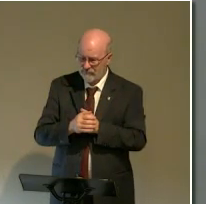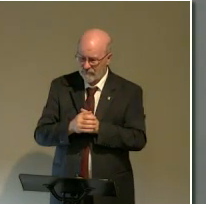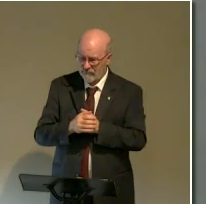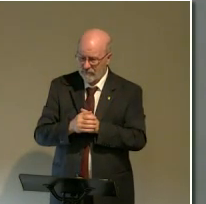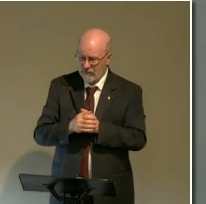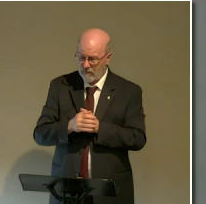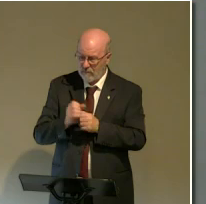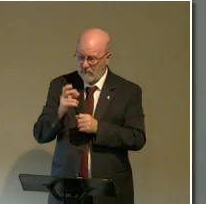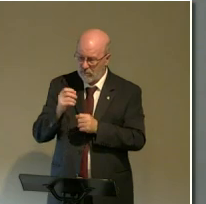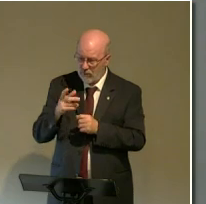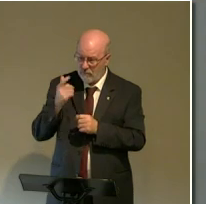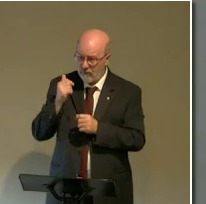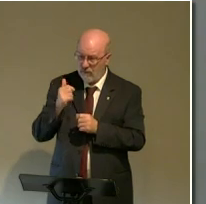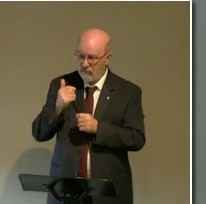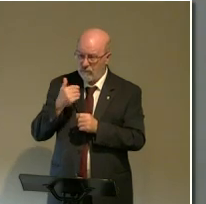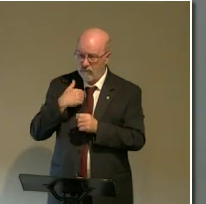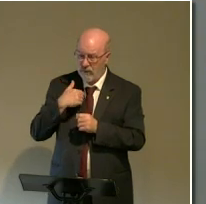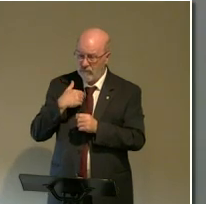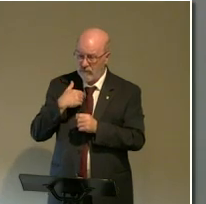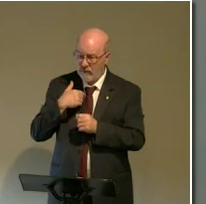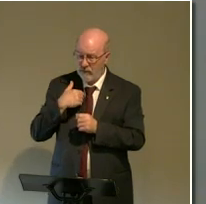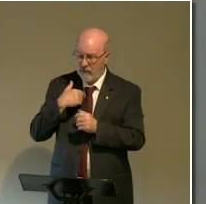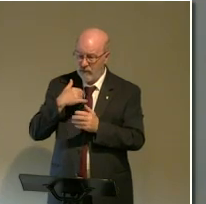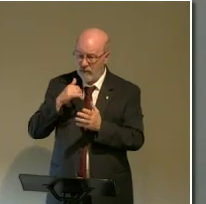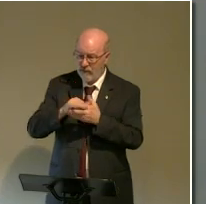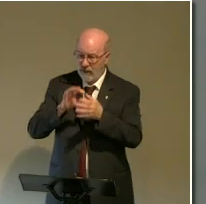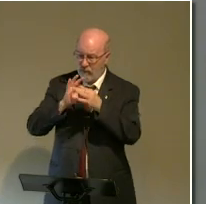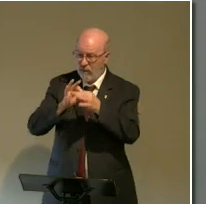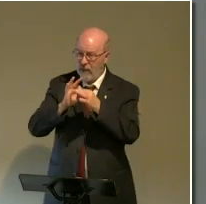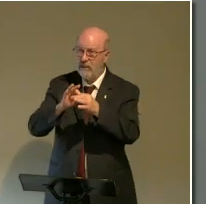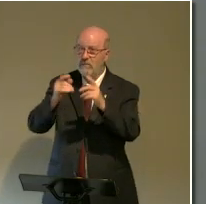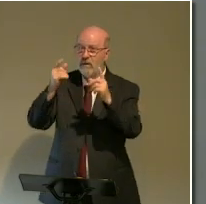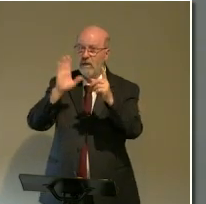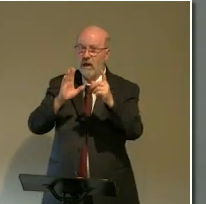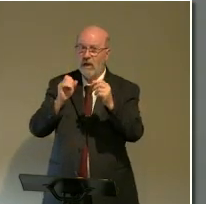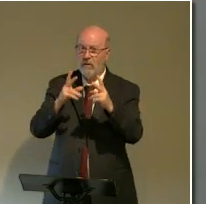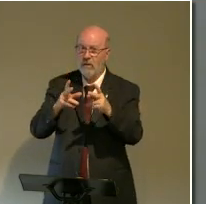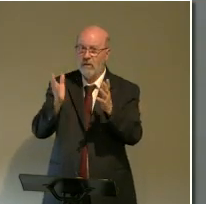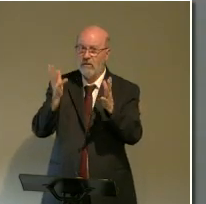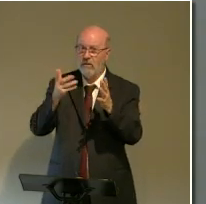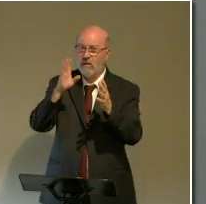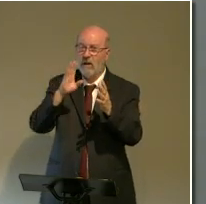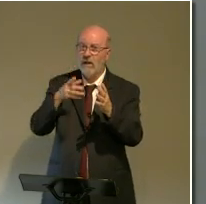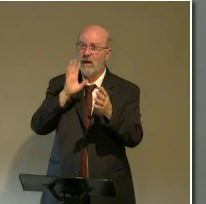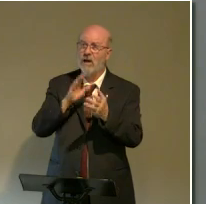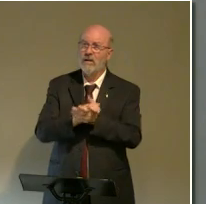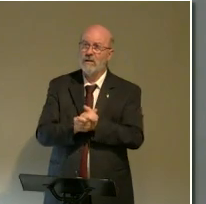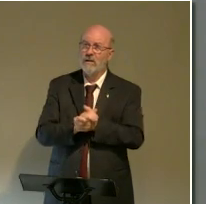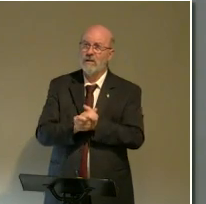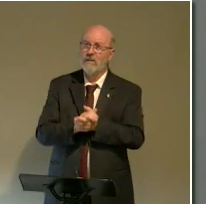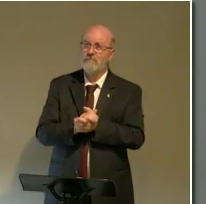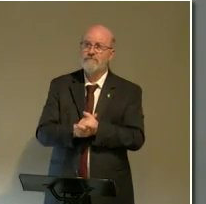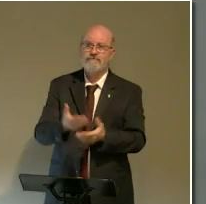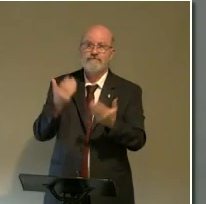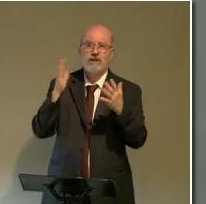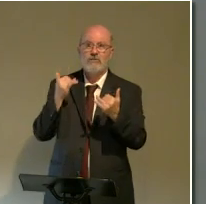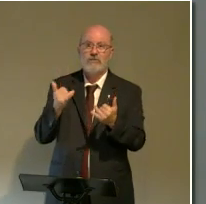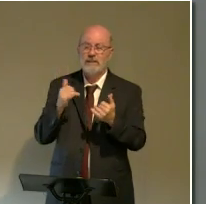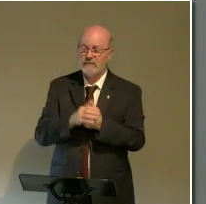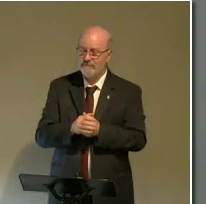But it's okay, because if you have that relationship with God, it's okay to talk to him. Say, God, I don't know right